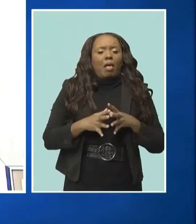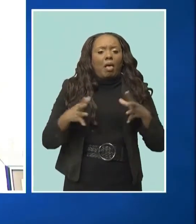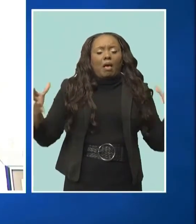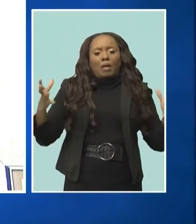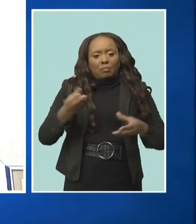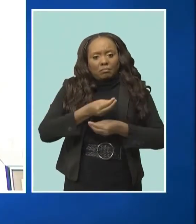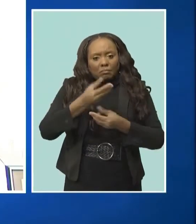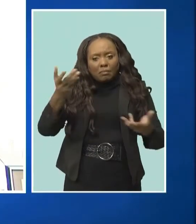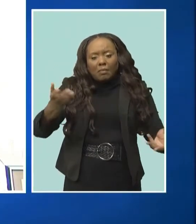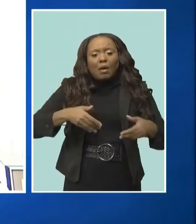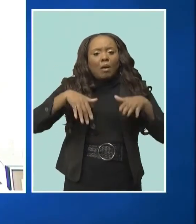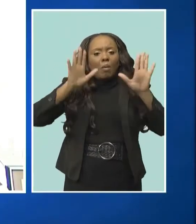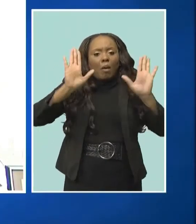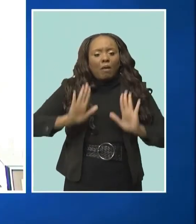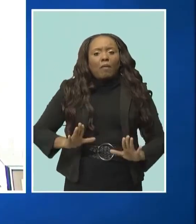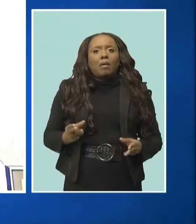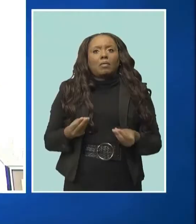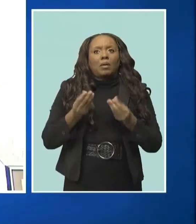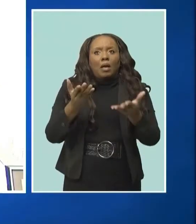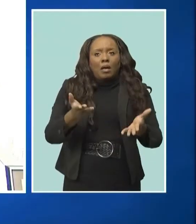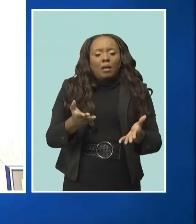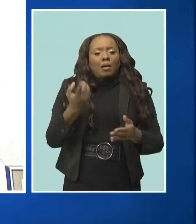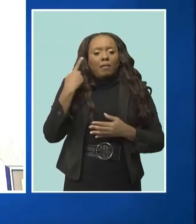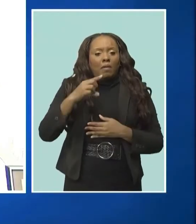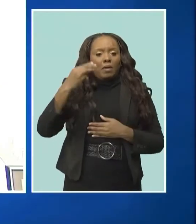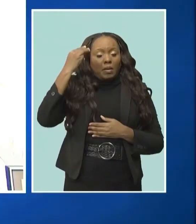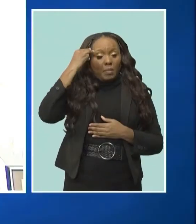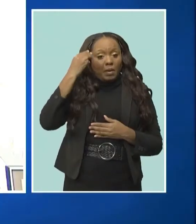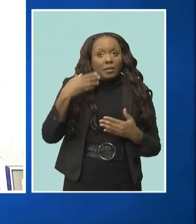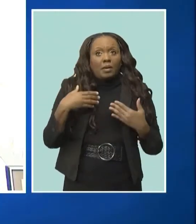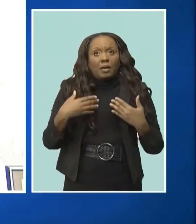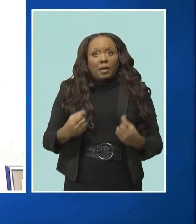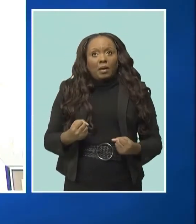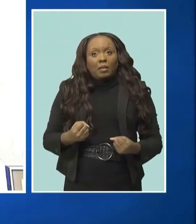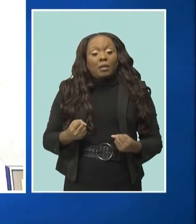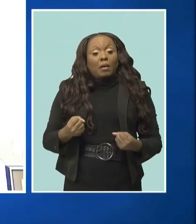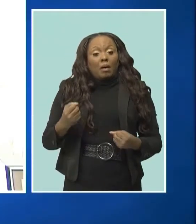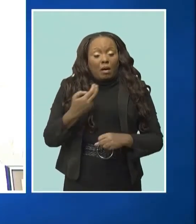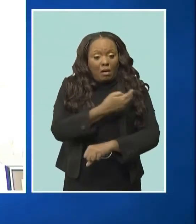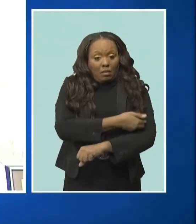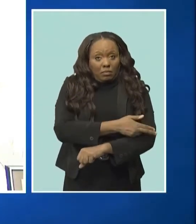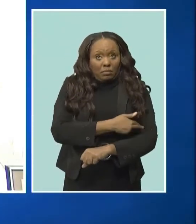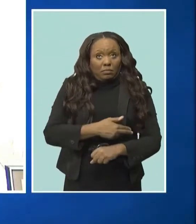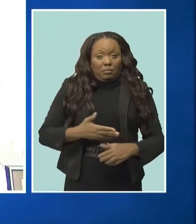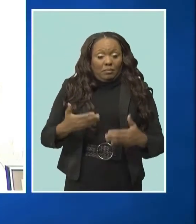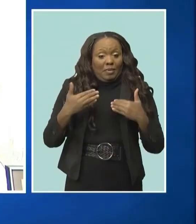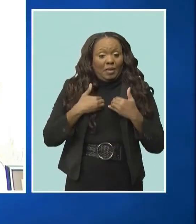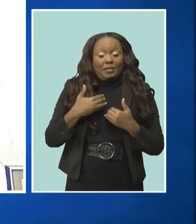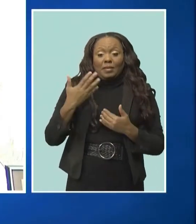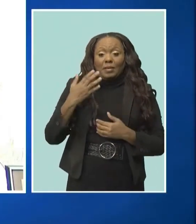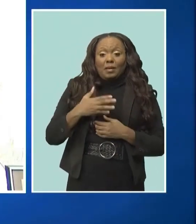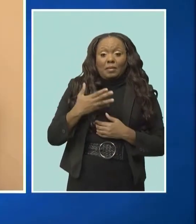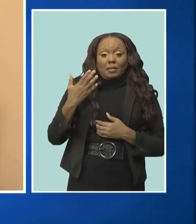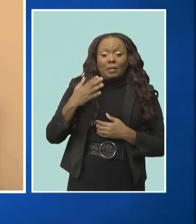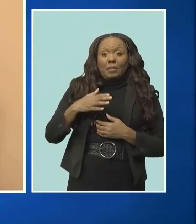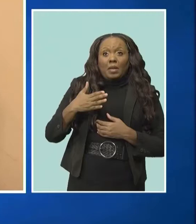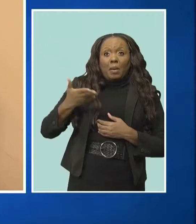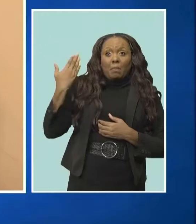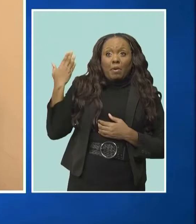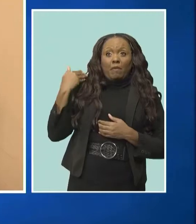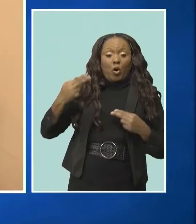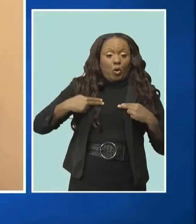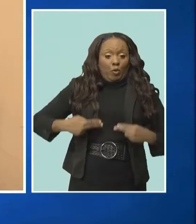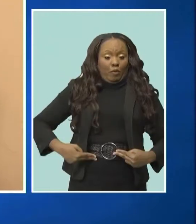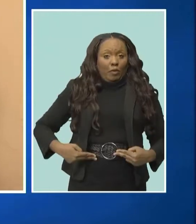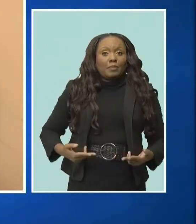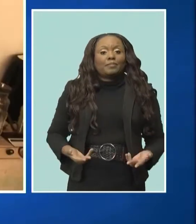contribution, wonderful contribution from the mental health hospital. They have preserved some of their uniforms that they have used over the years. Dr. Phillips,